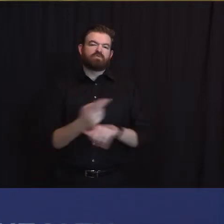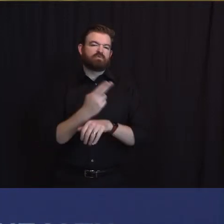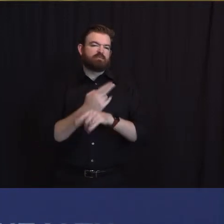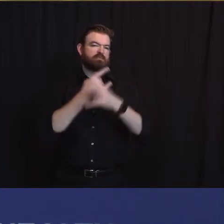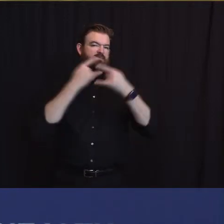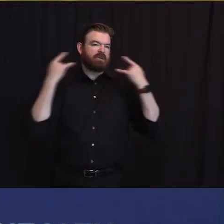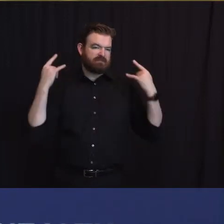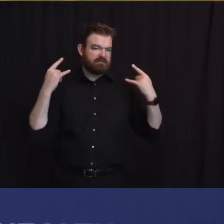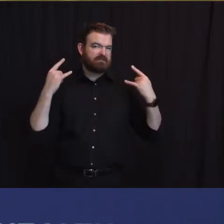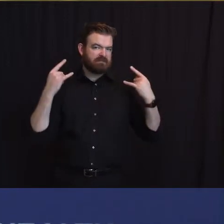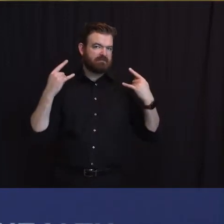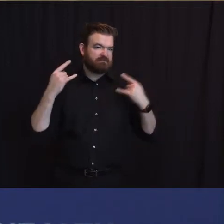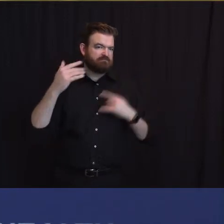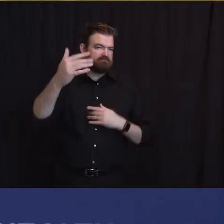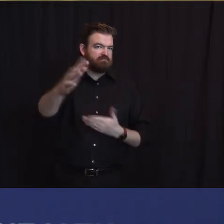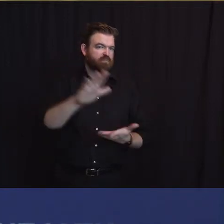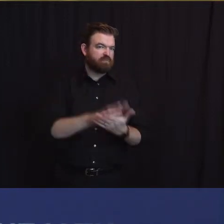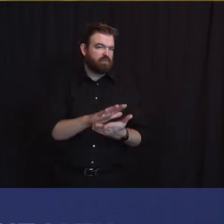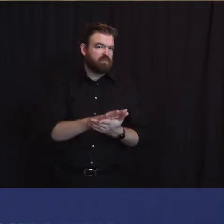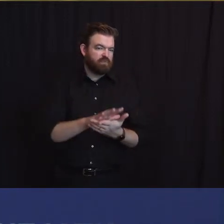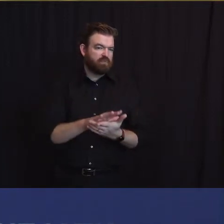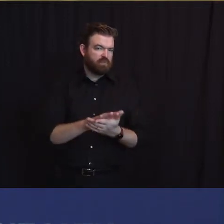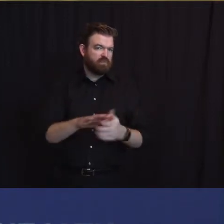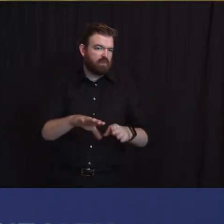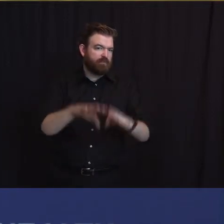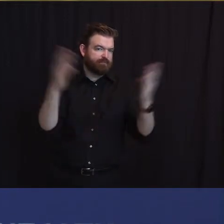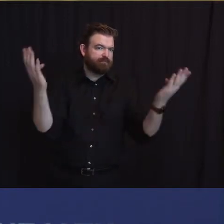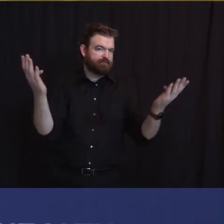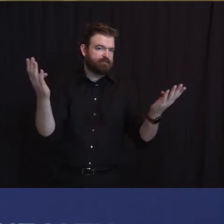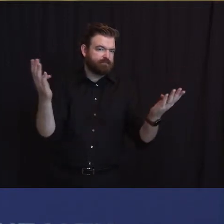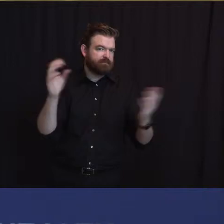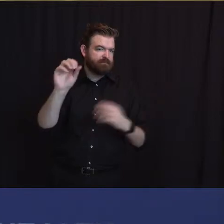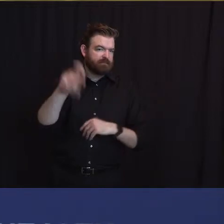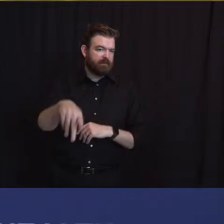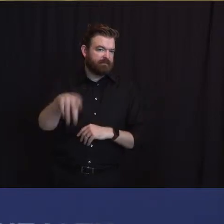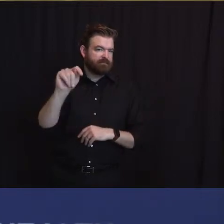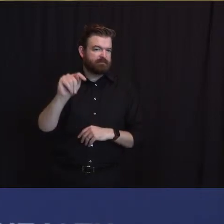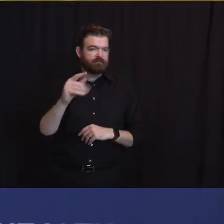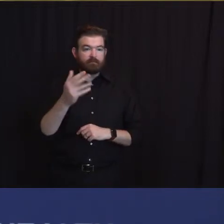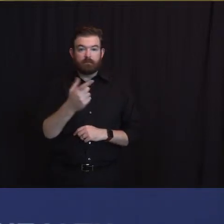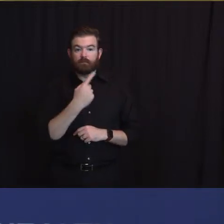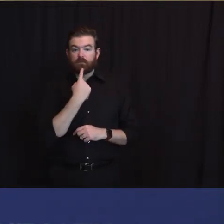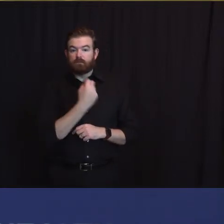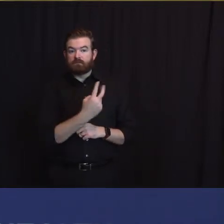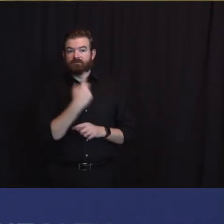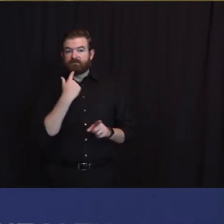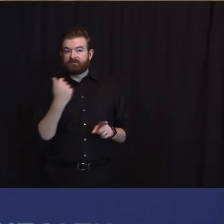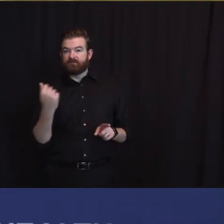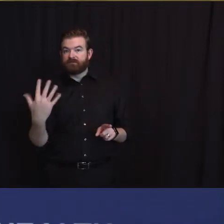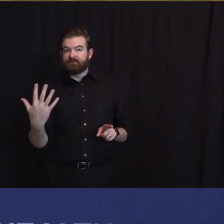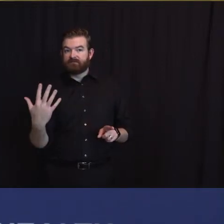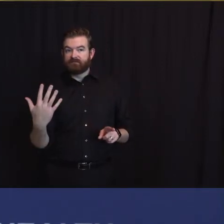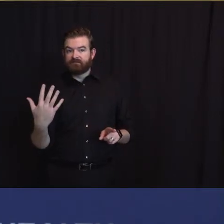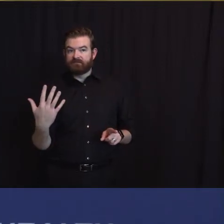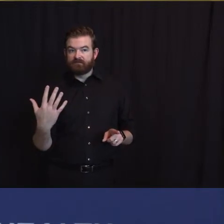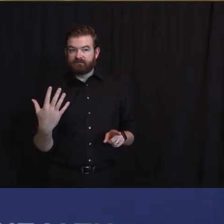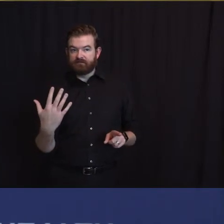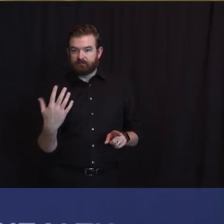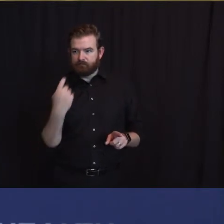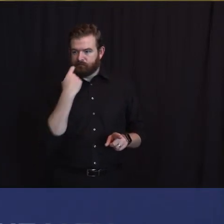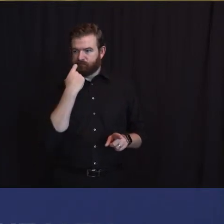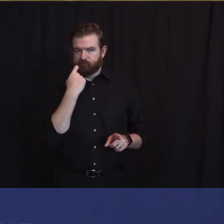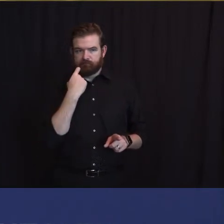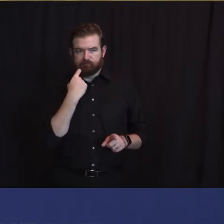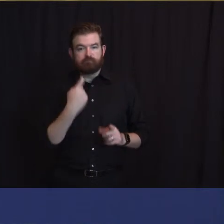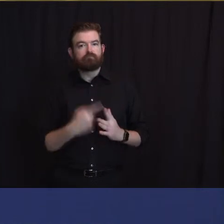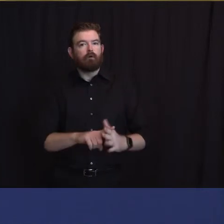12 to 15-year-olds vaccinated. That's early stages, really good, but it's early stages.